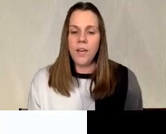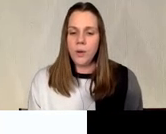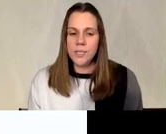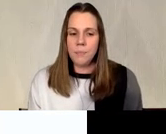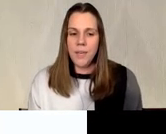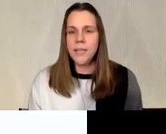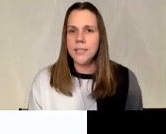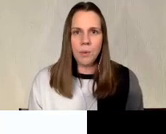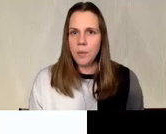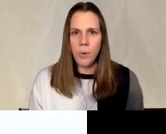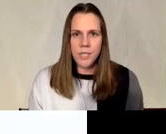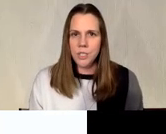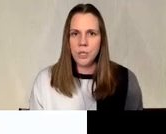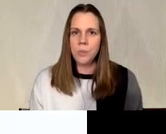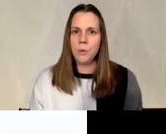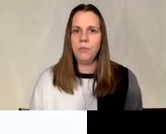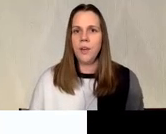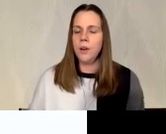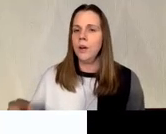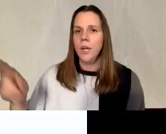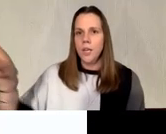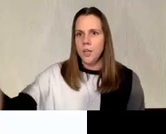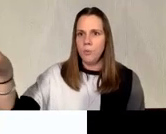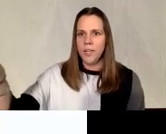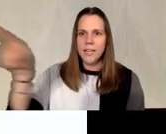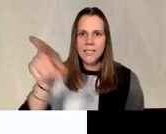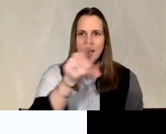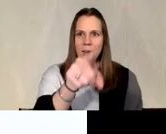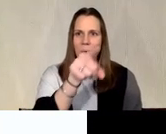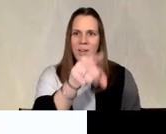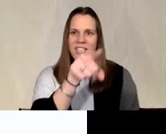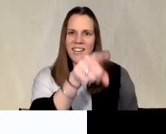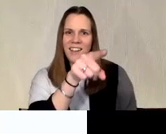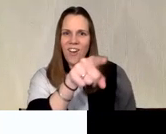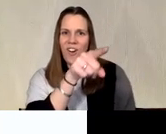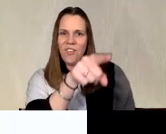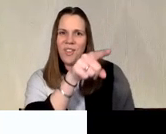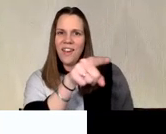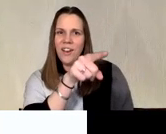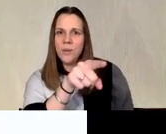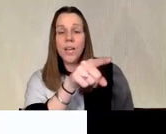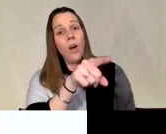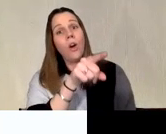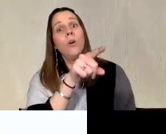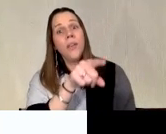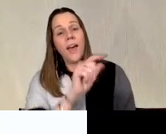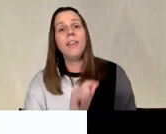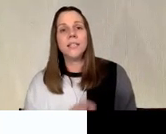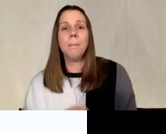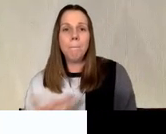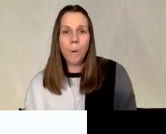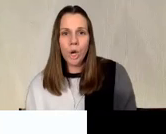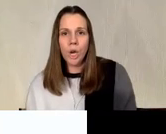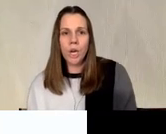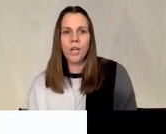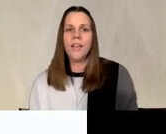If they notice something, say what they're pointing to. So if they're, really excited and pointing over there, and you say, "Oh yeah, that's